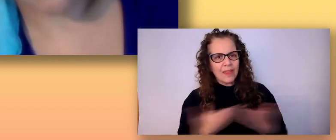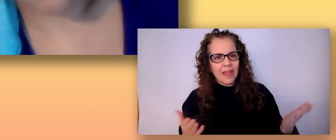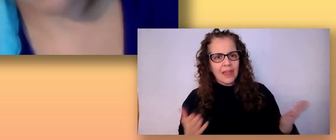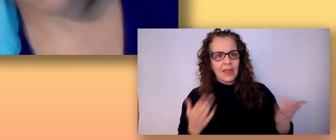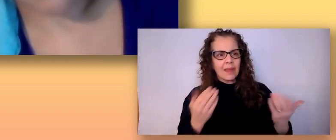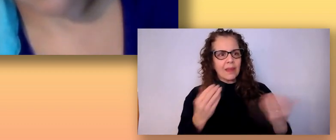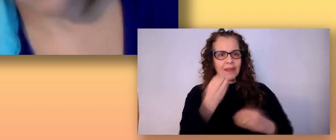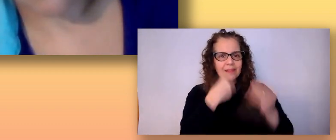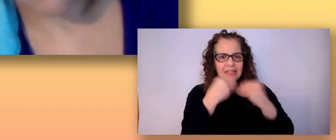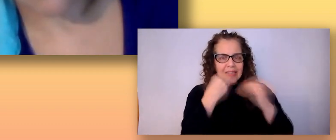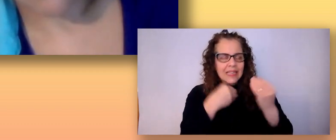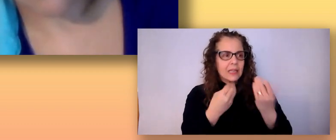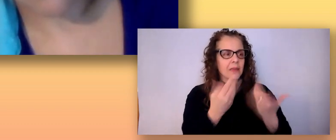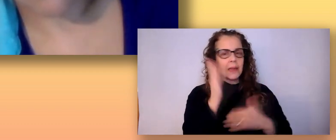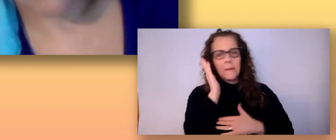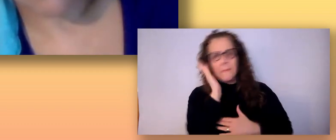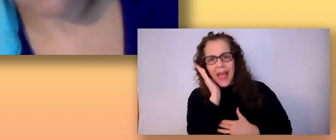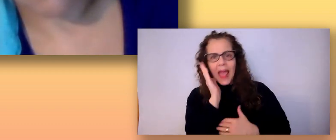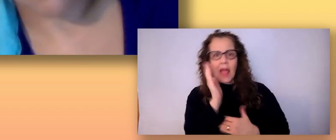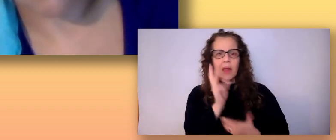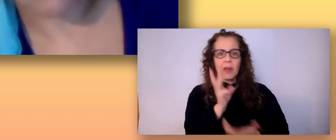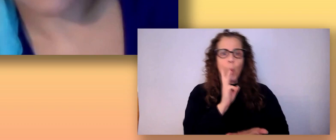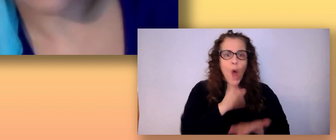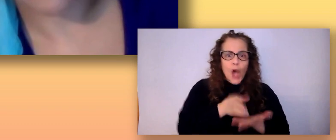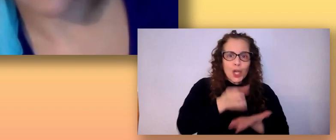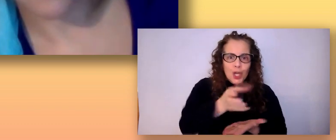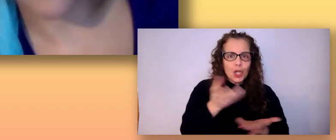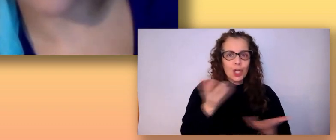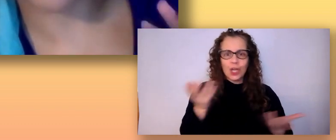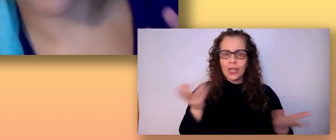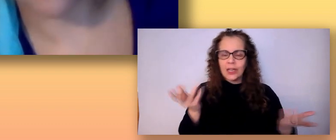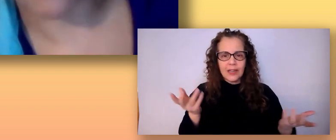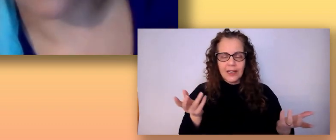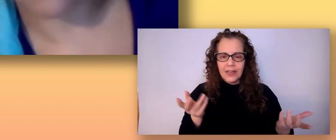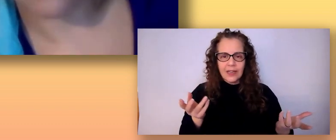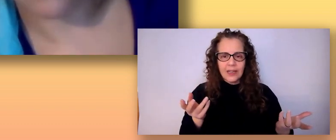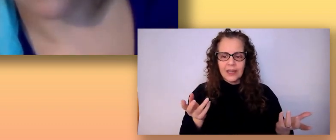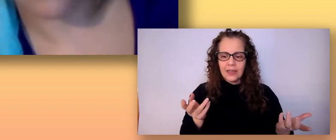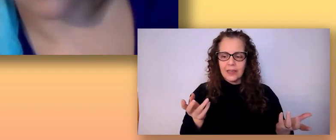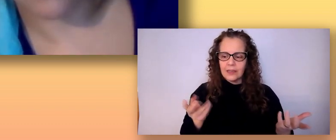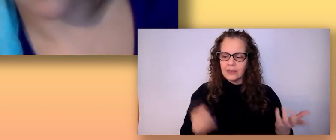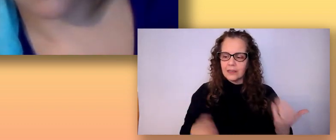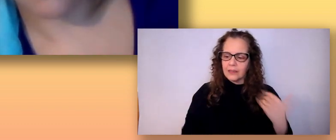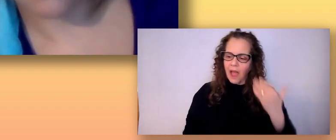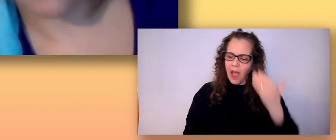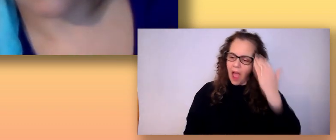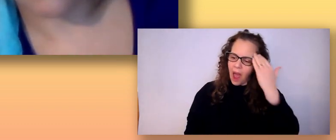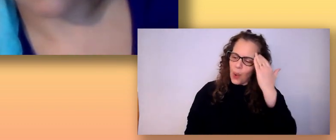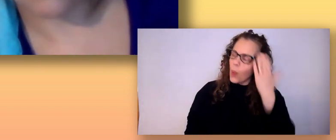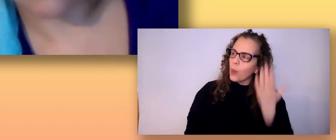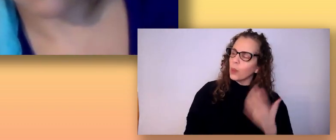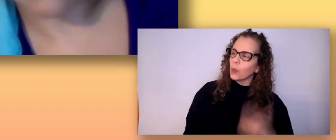meal time and med time and glass of water. I know.